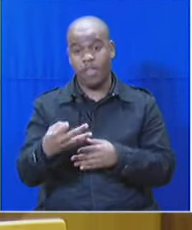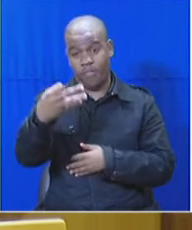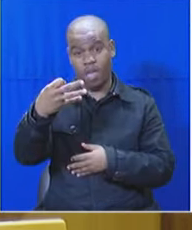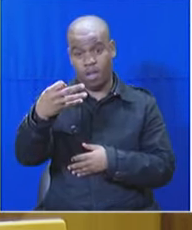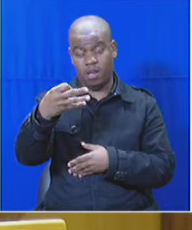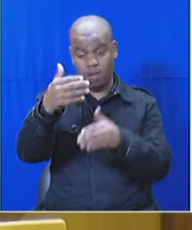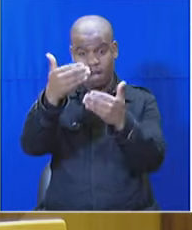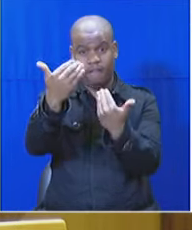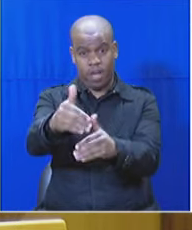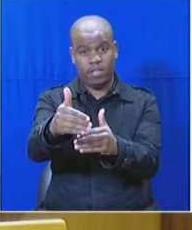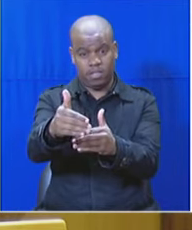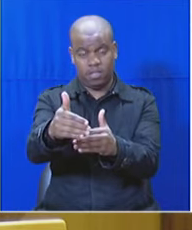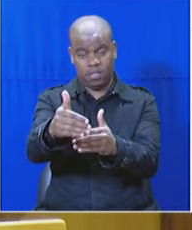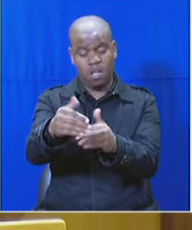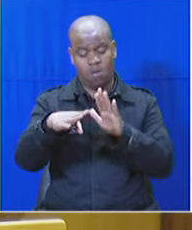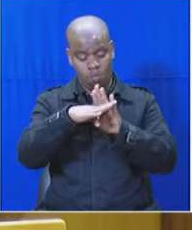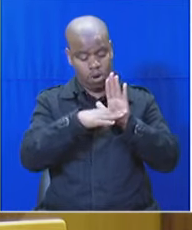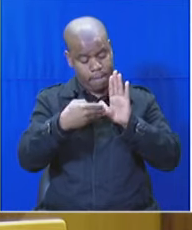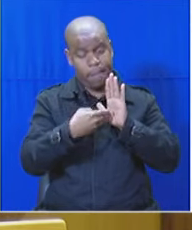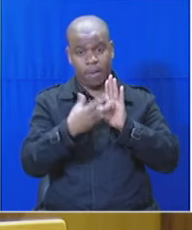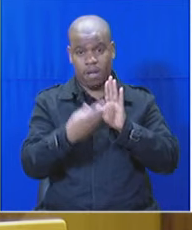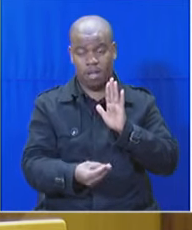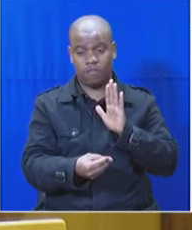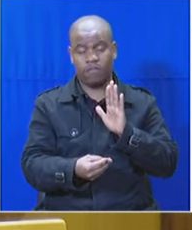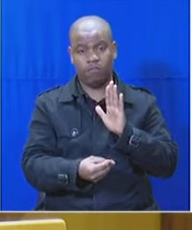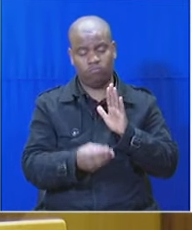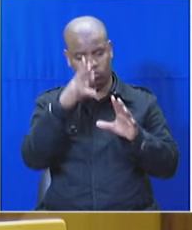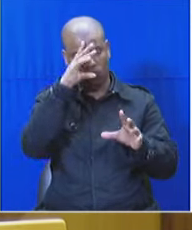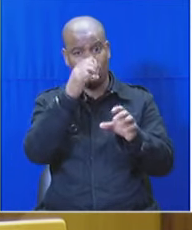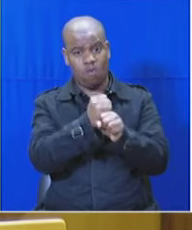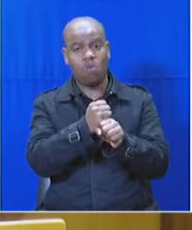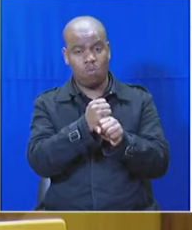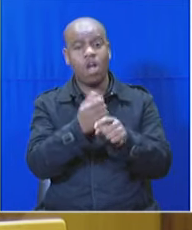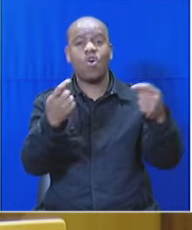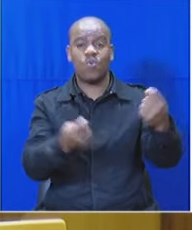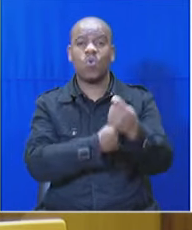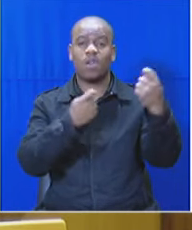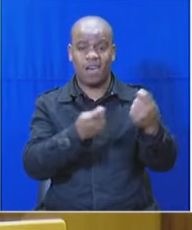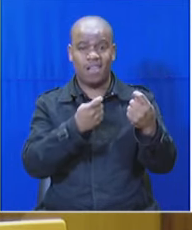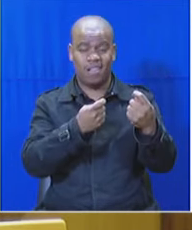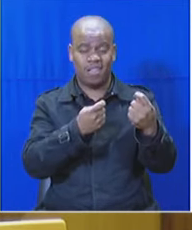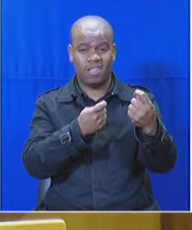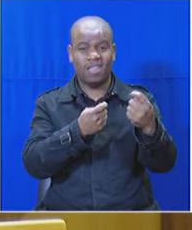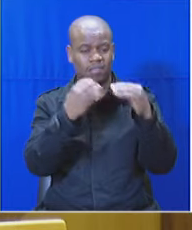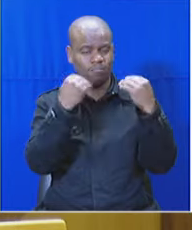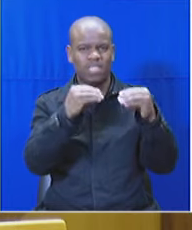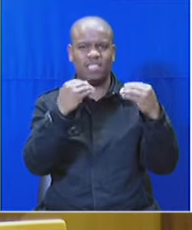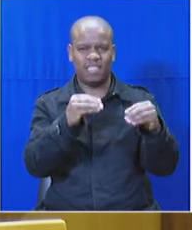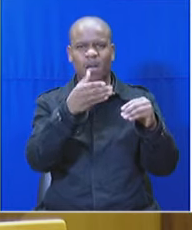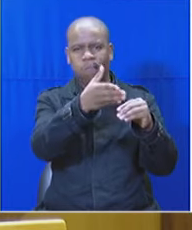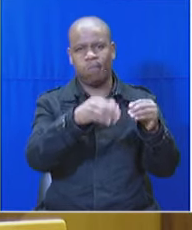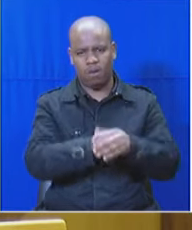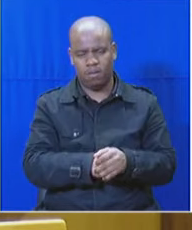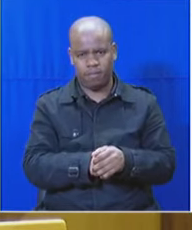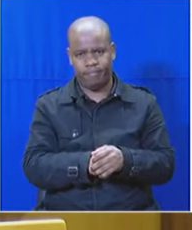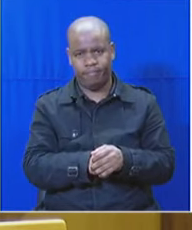this program concerns the rural industries. And the vision of